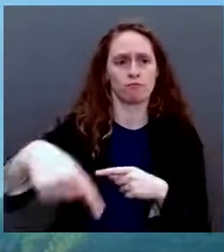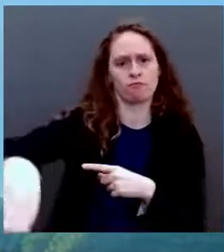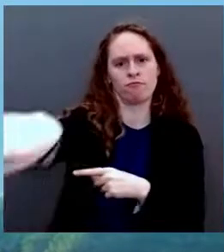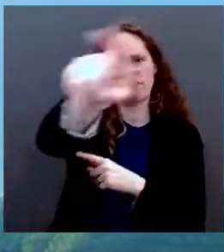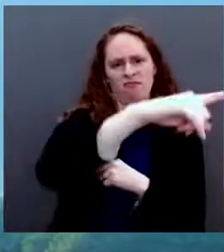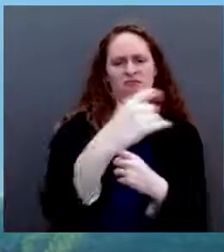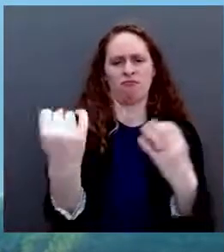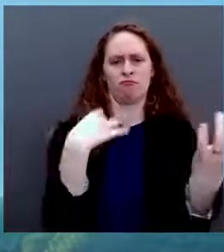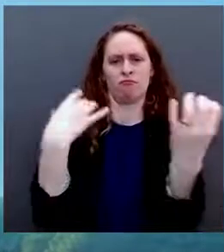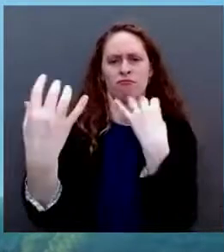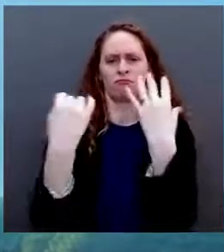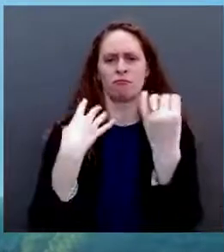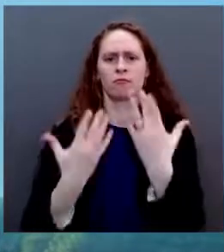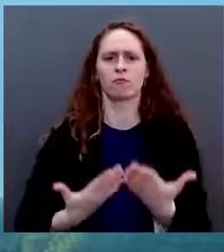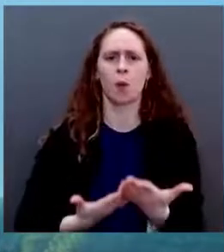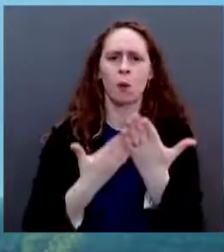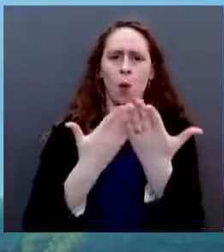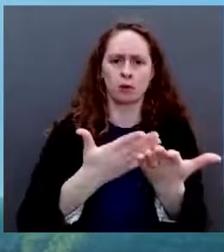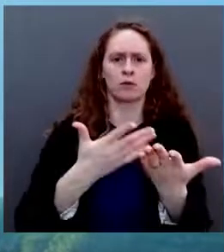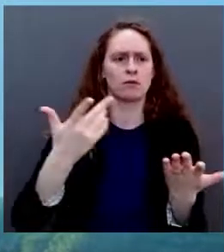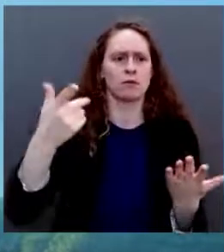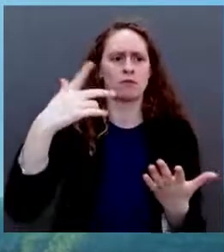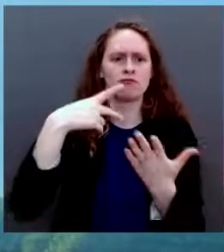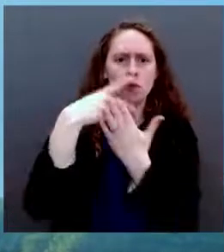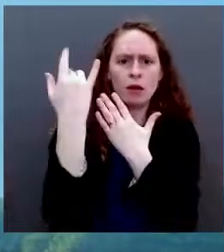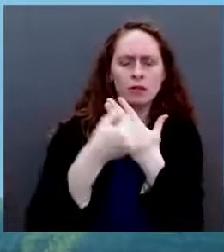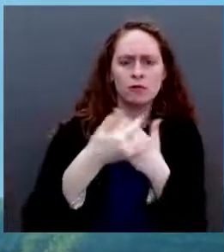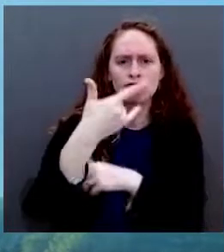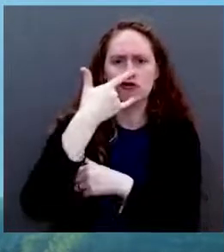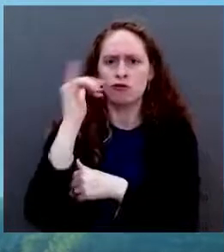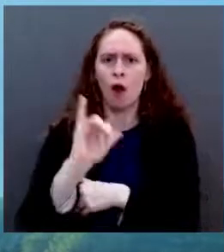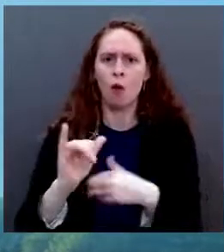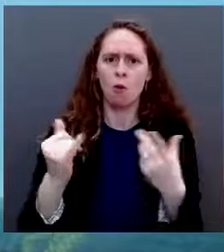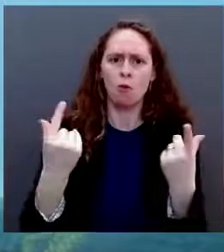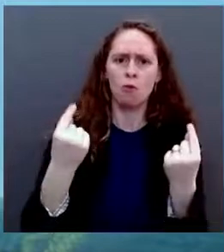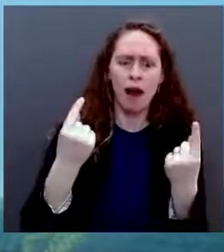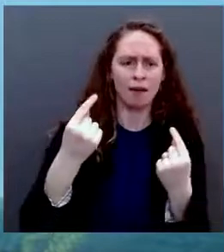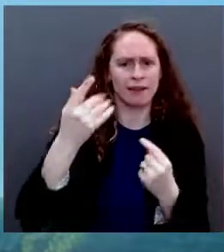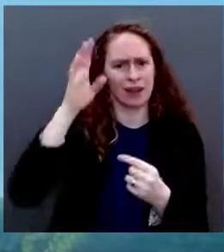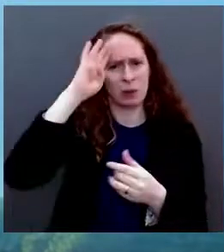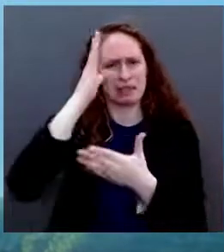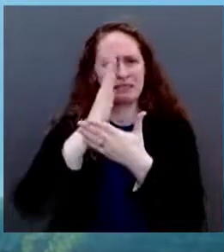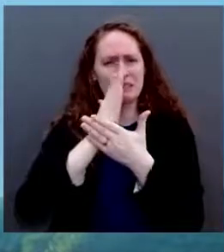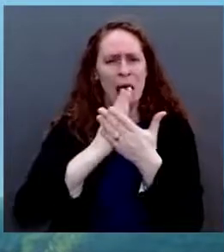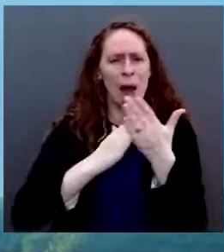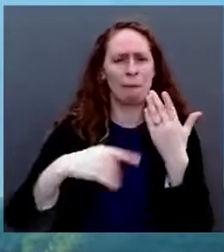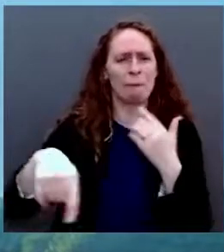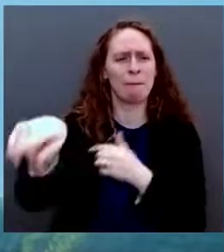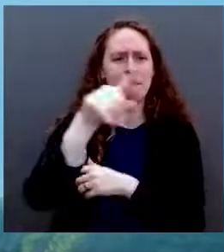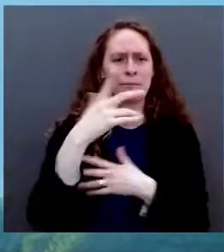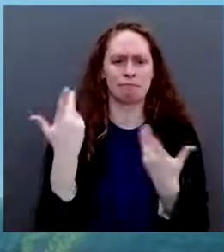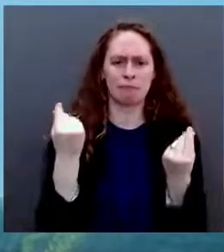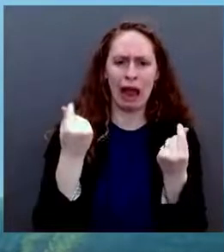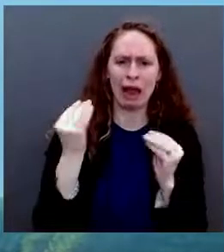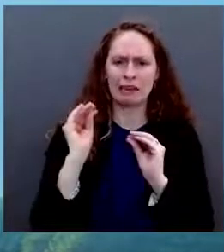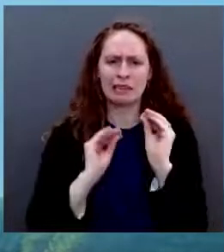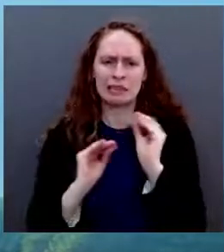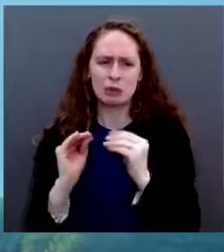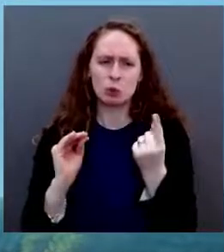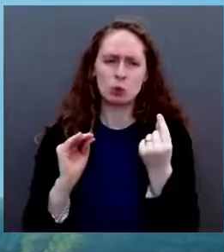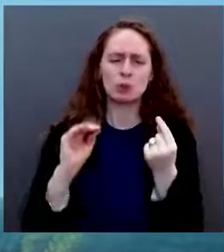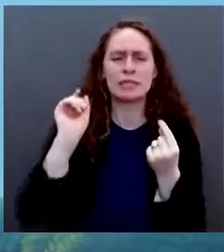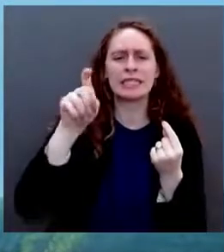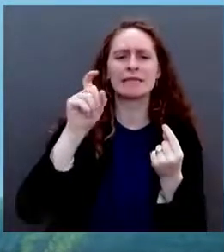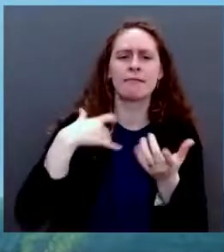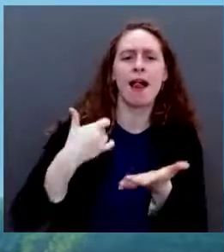ready to get going, but just need a little bit of help to accelerate the implementation plan. So this $150 million, we believe,